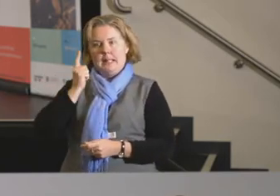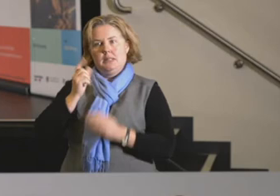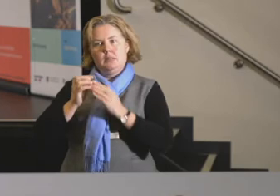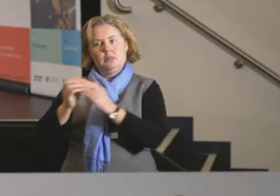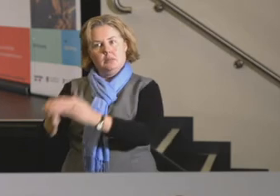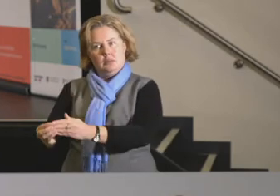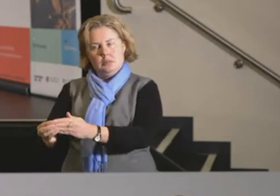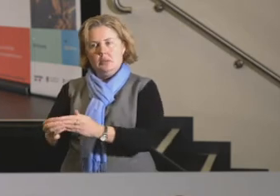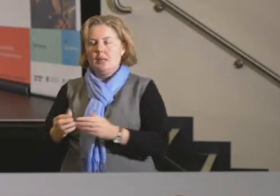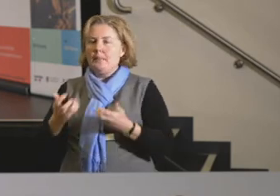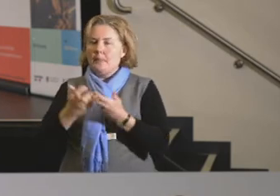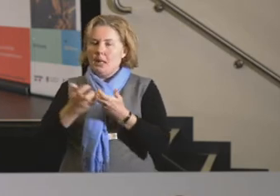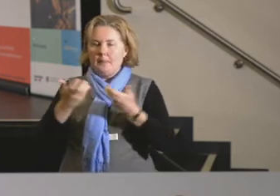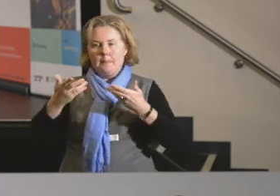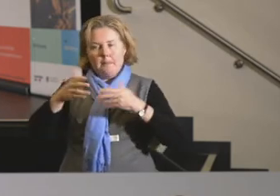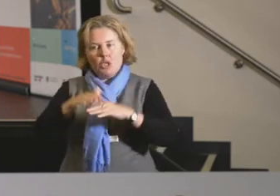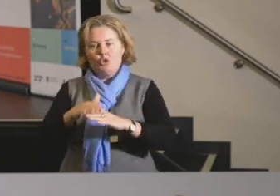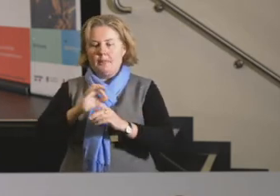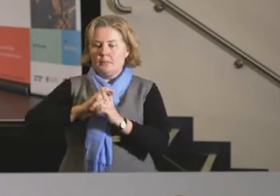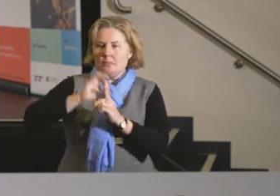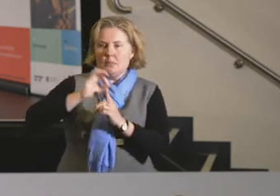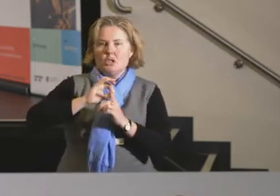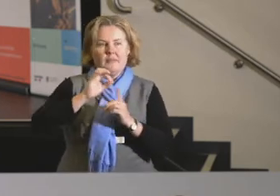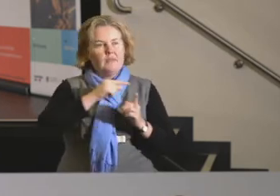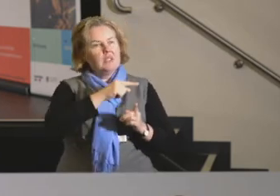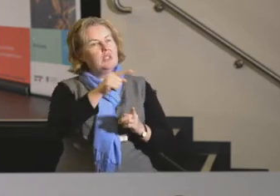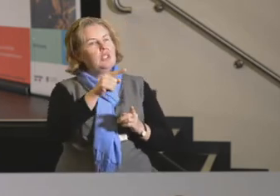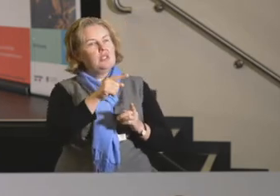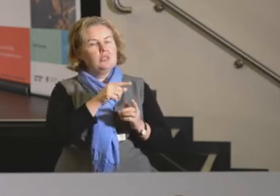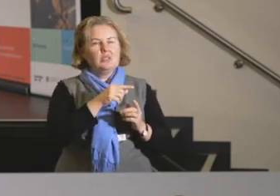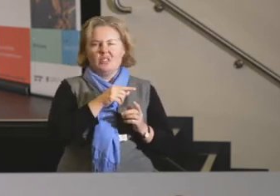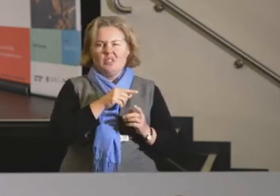of so-called progressive agendas have been deeply marginalizing of many voices.